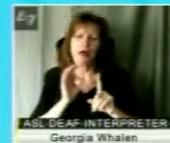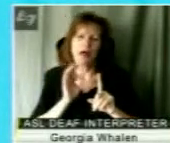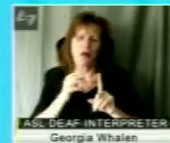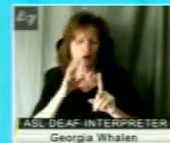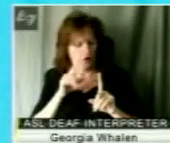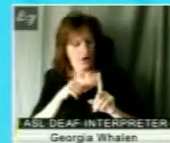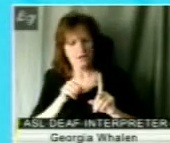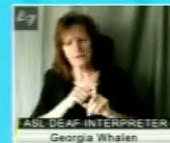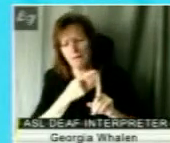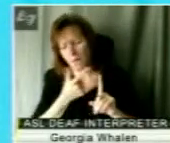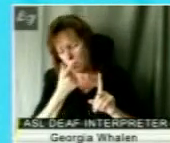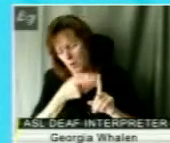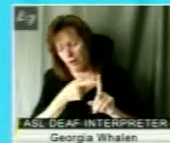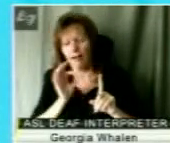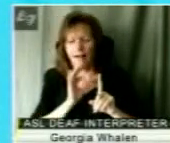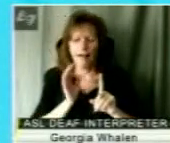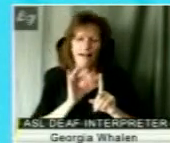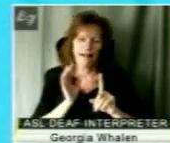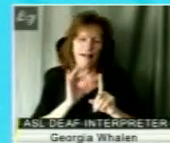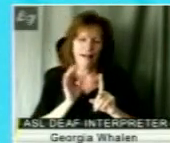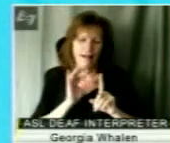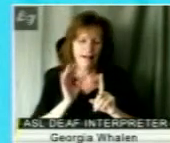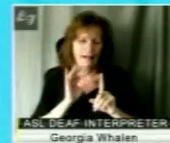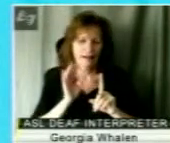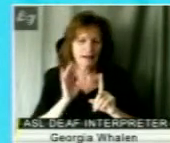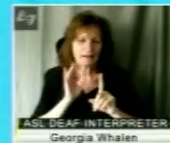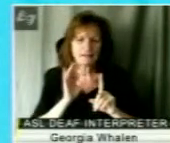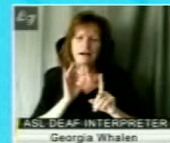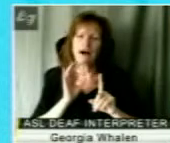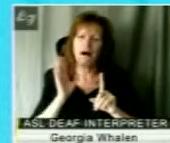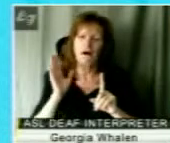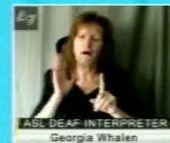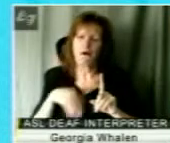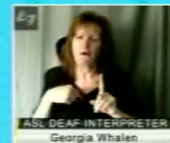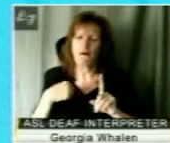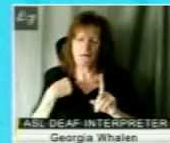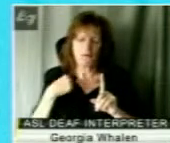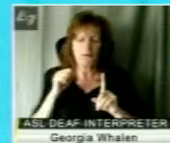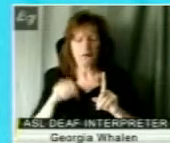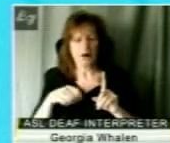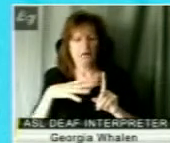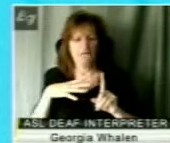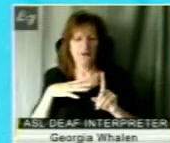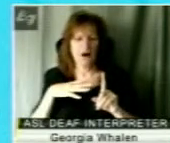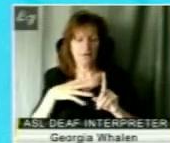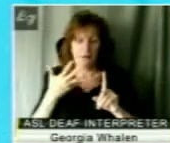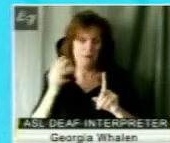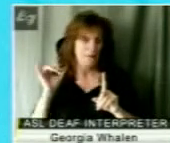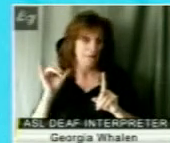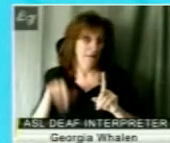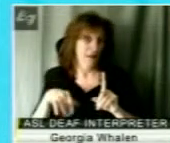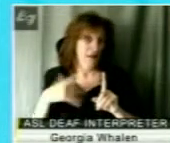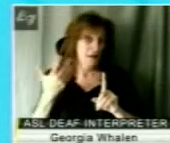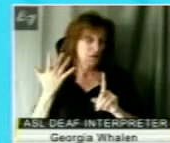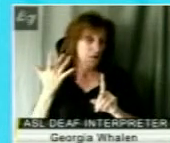to sort of desensitize to the risks. And so I think we're cognizant that we could be going through a phase of that. And